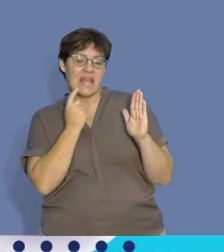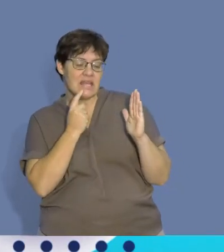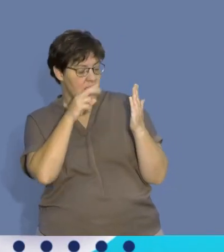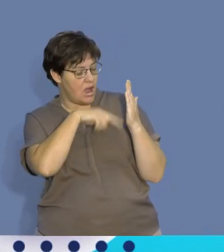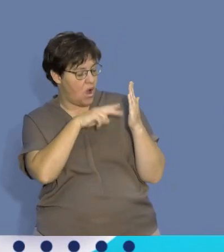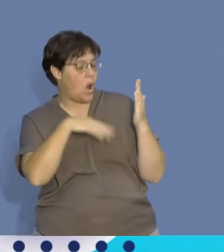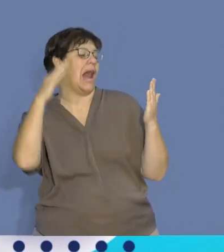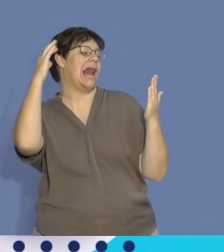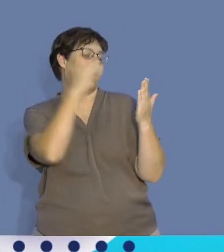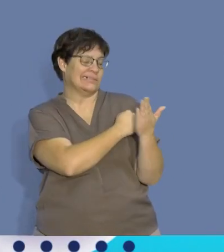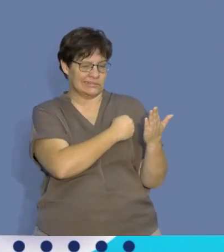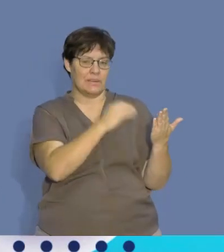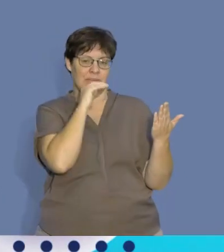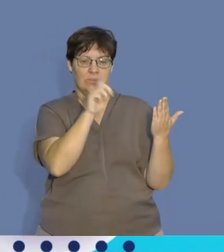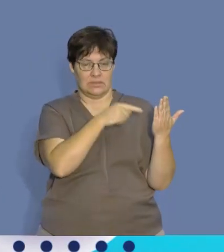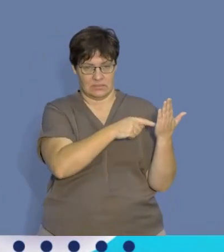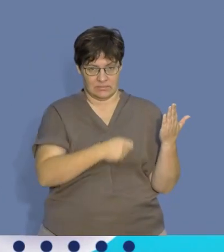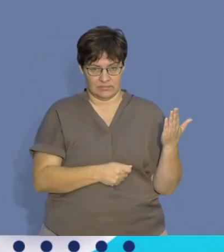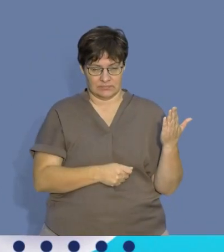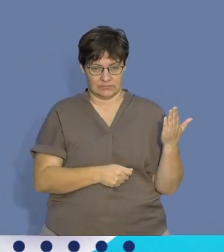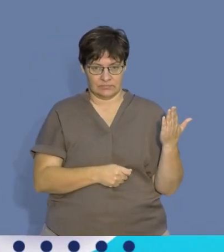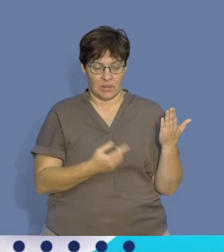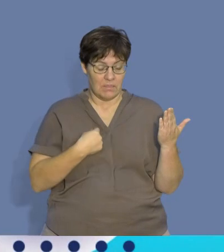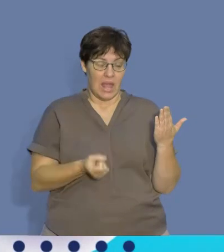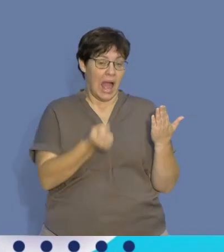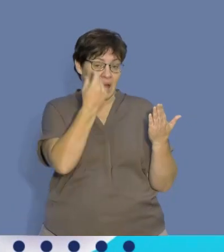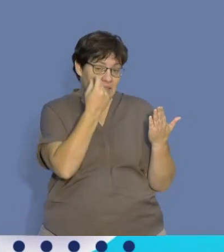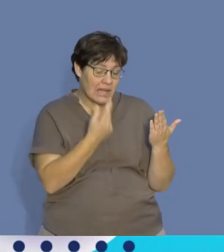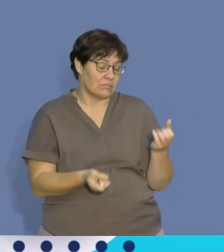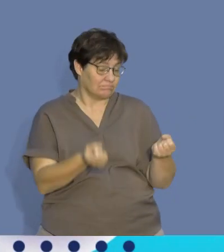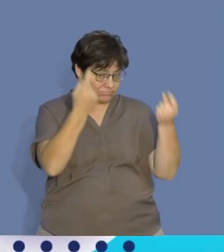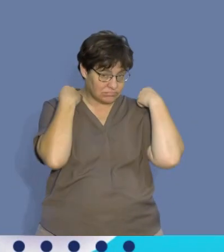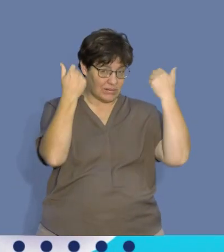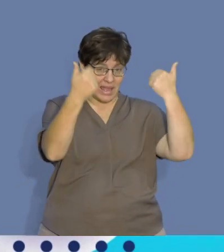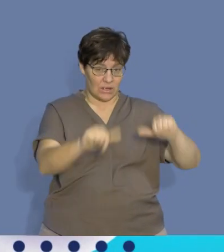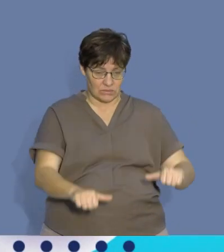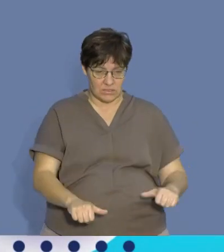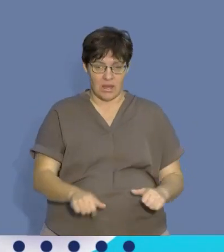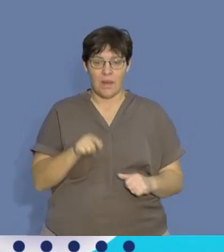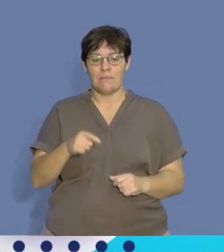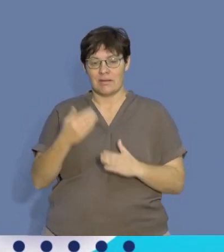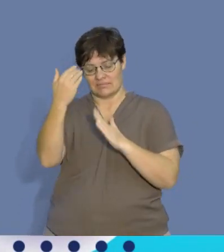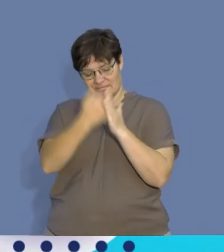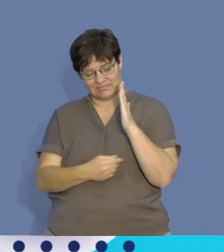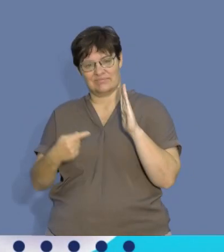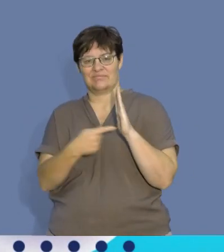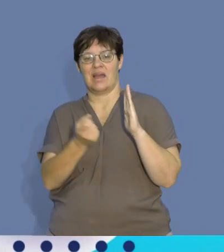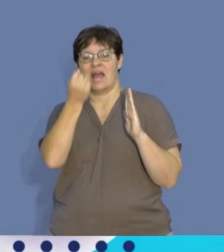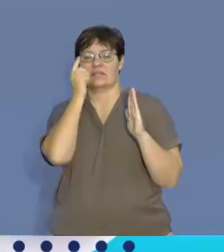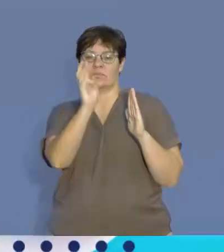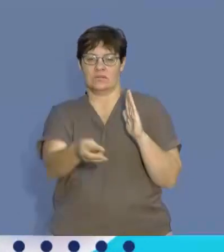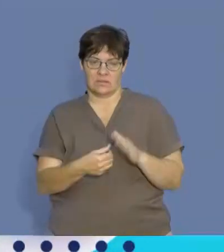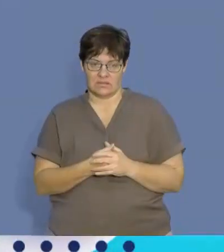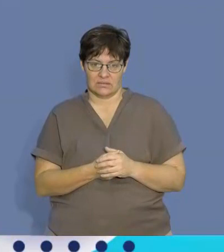much more reader friendly. So whether or not you understand accounting, you will understand